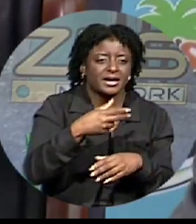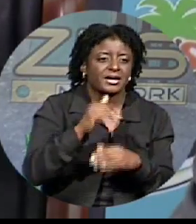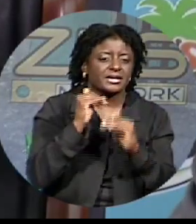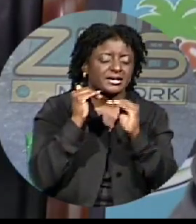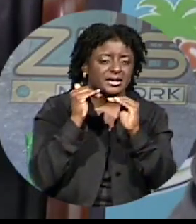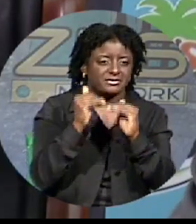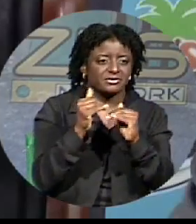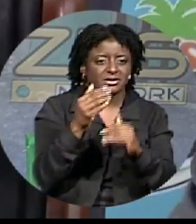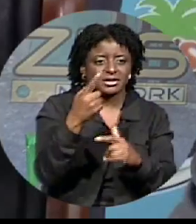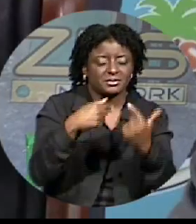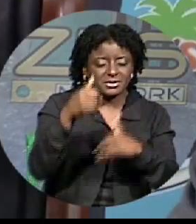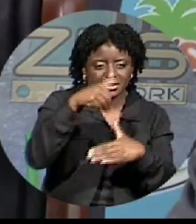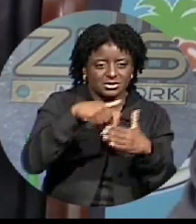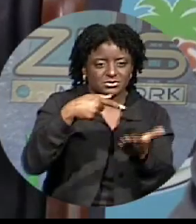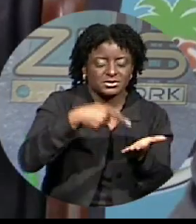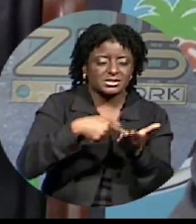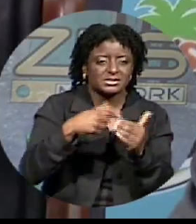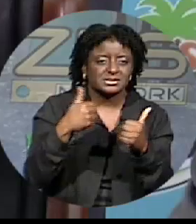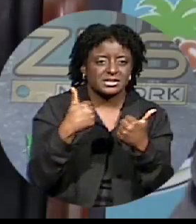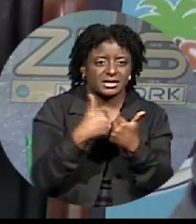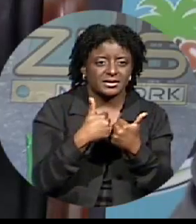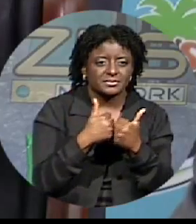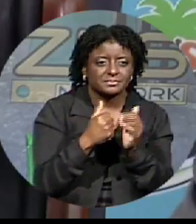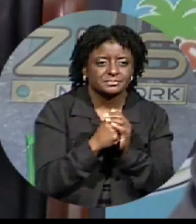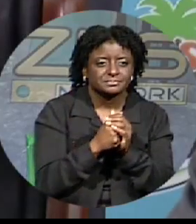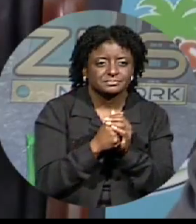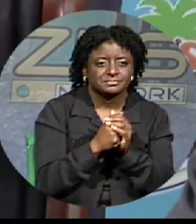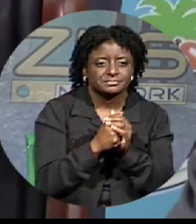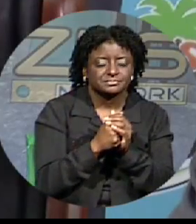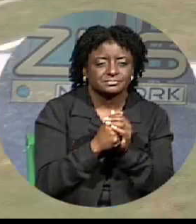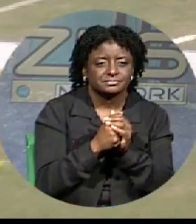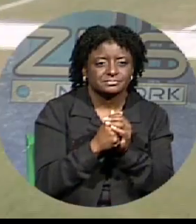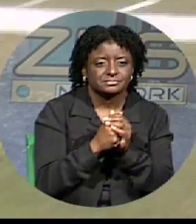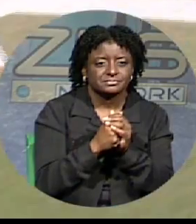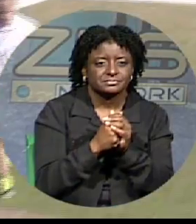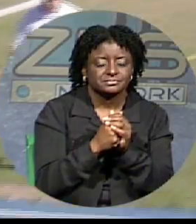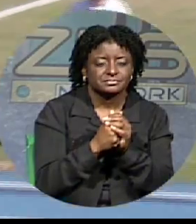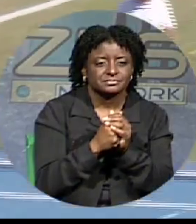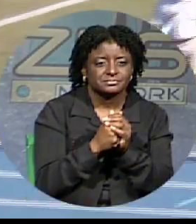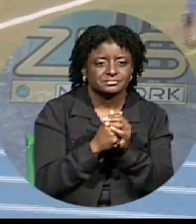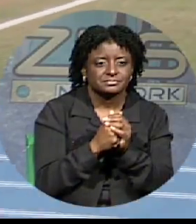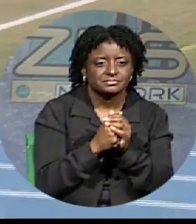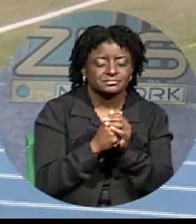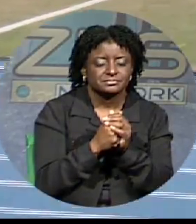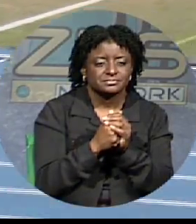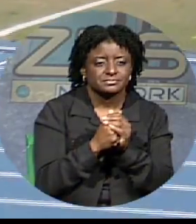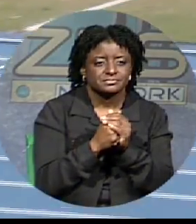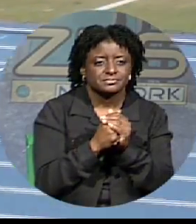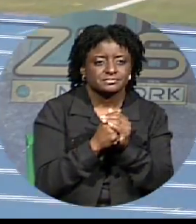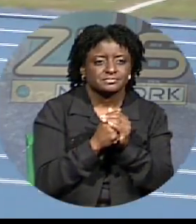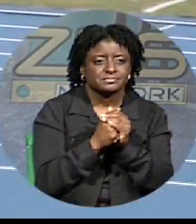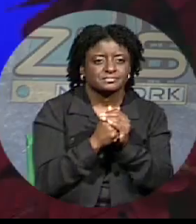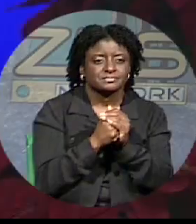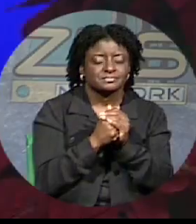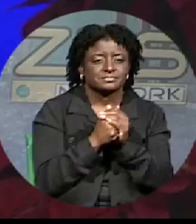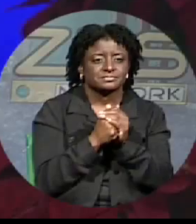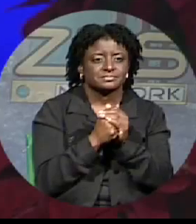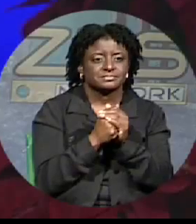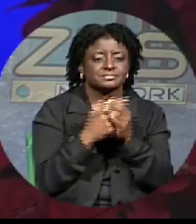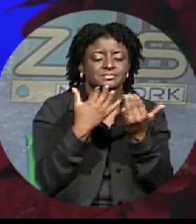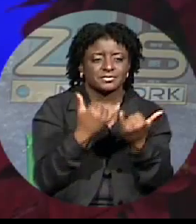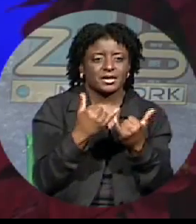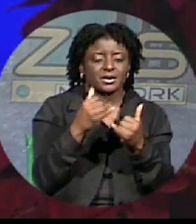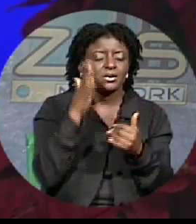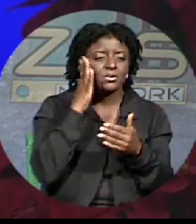game, I think they've improved a lot, and we're looking for this to be a big game. Kelsey Johnson, ZNS Total Sports. Now,